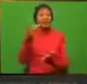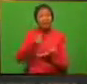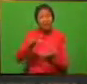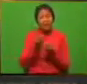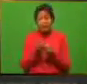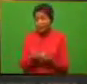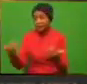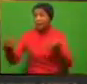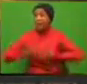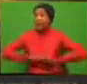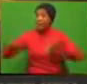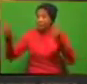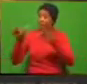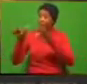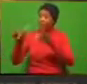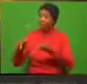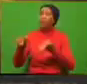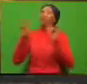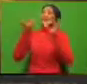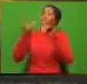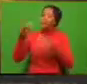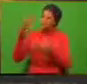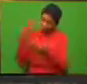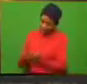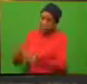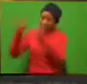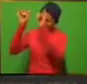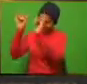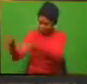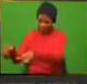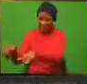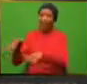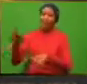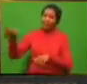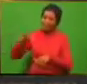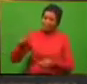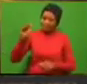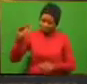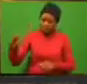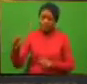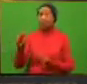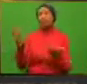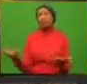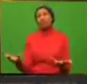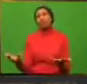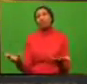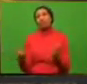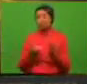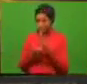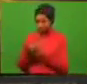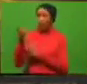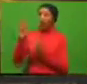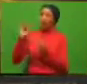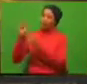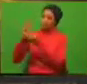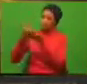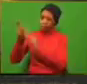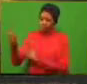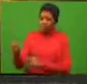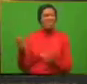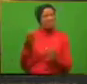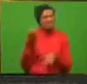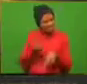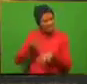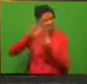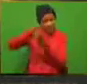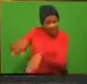restored to our people, they will be confined in those areas, provided they are developed. There will be no need for them